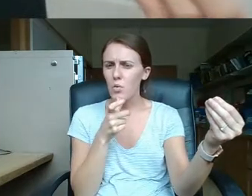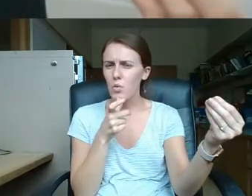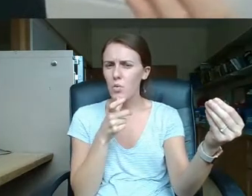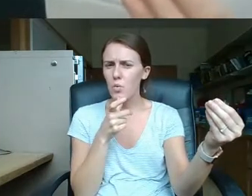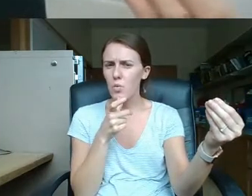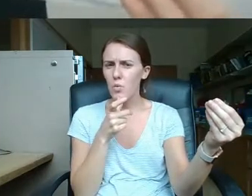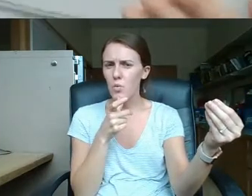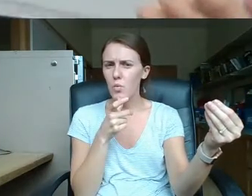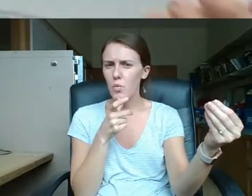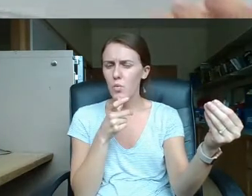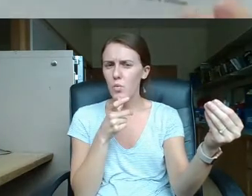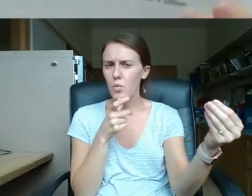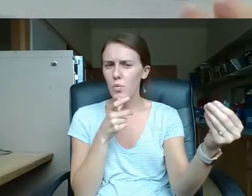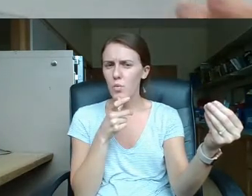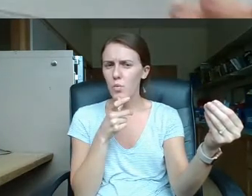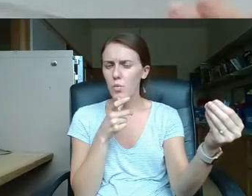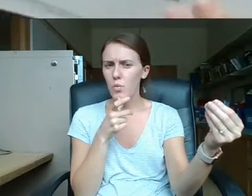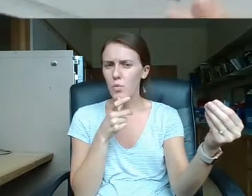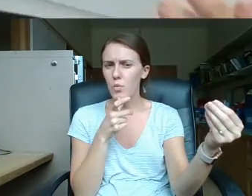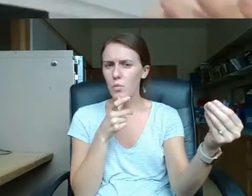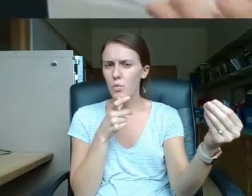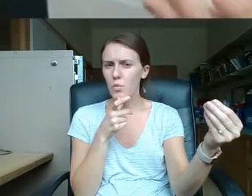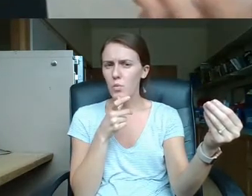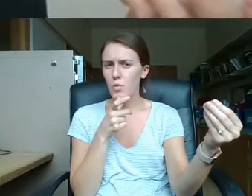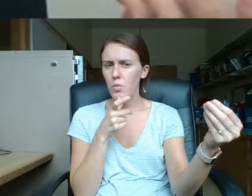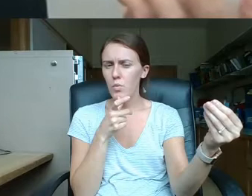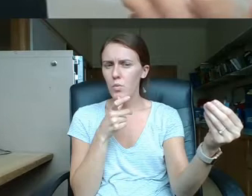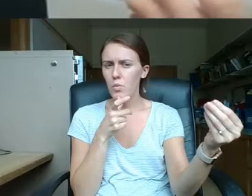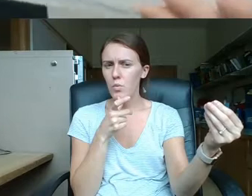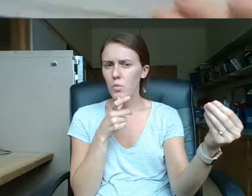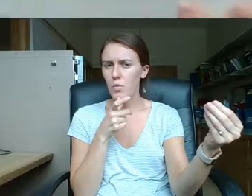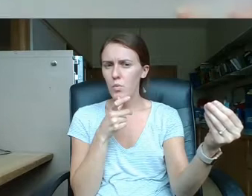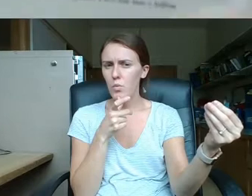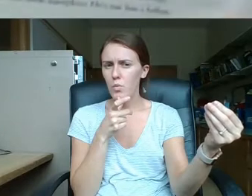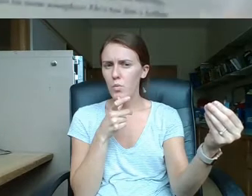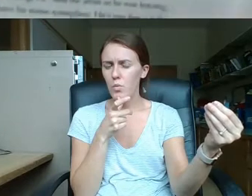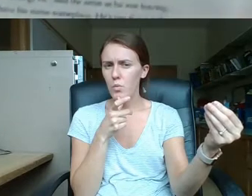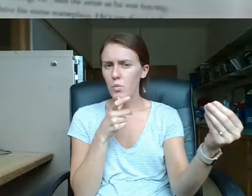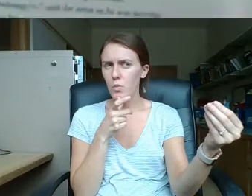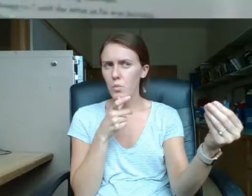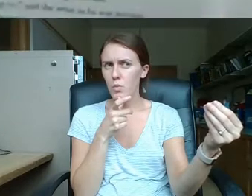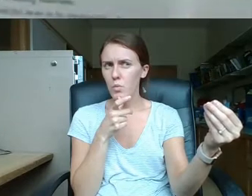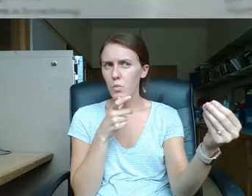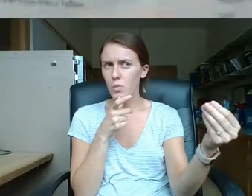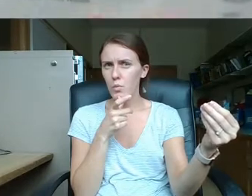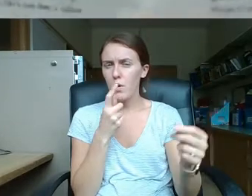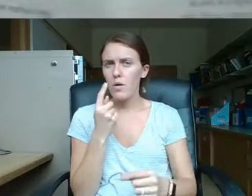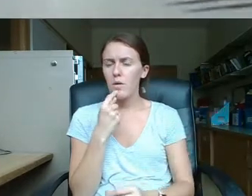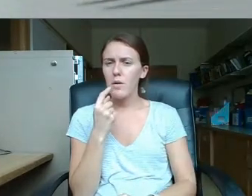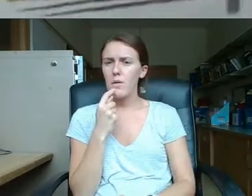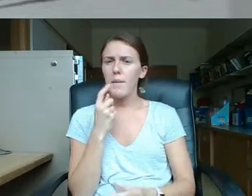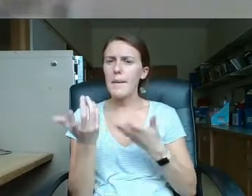"Seems to me he should have had his name someplace. He is too fine of a fellow to be lost."